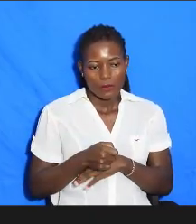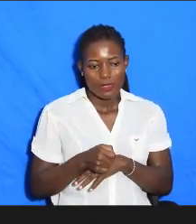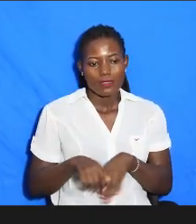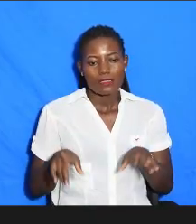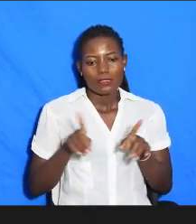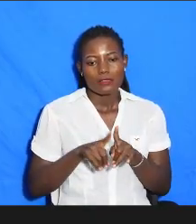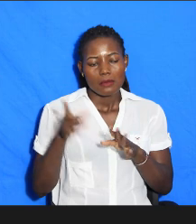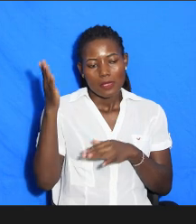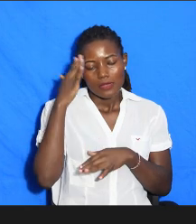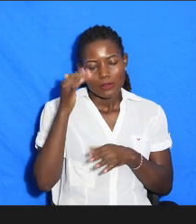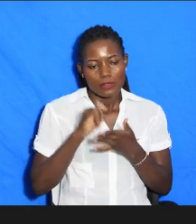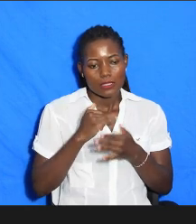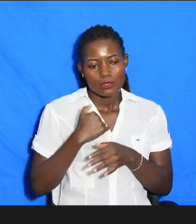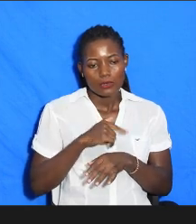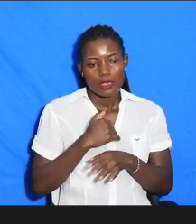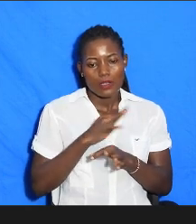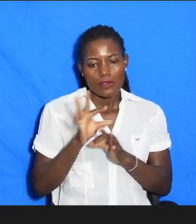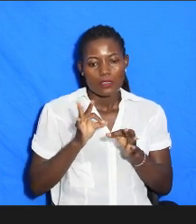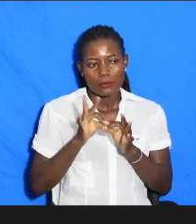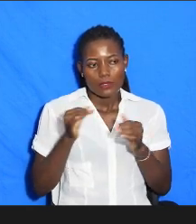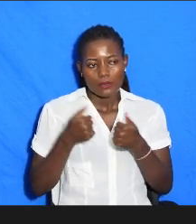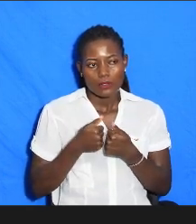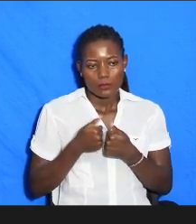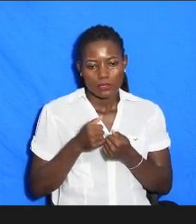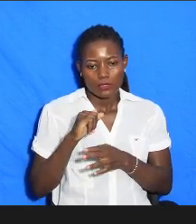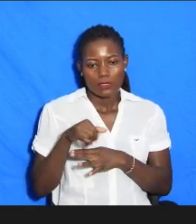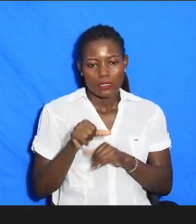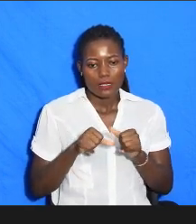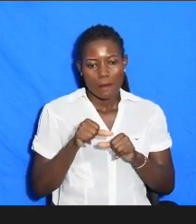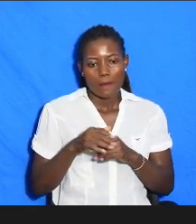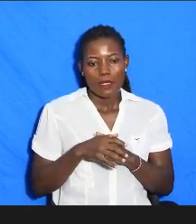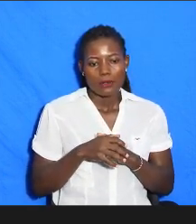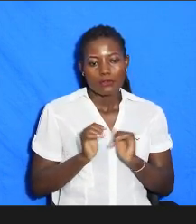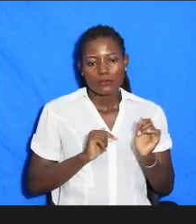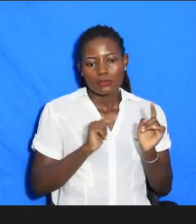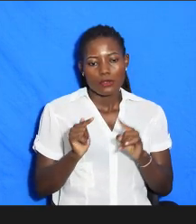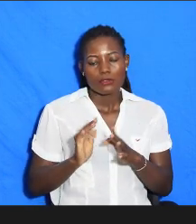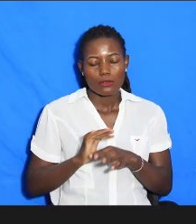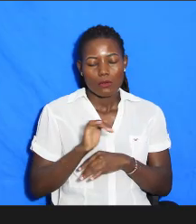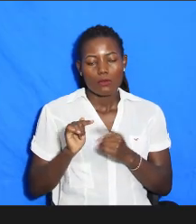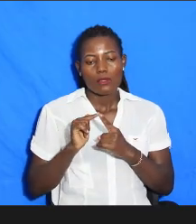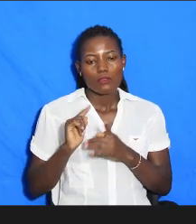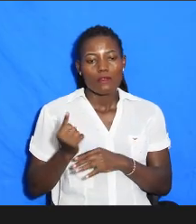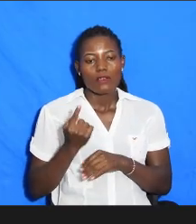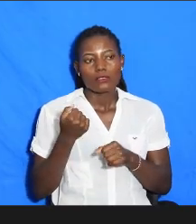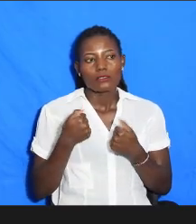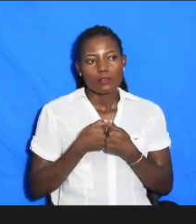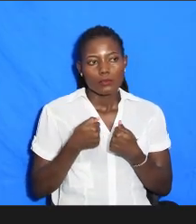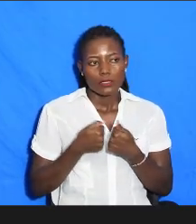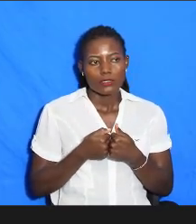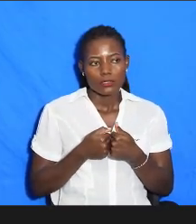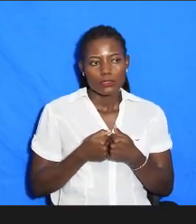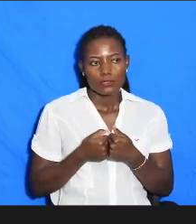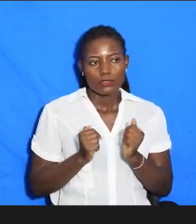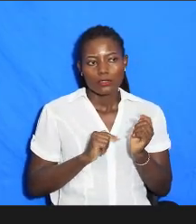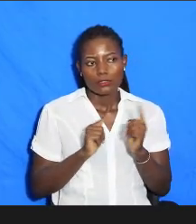there's a specific race that we're looking up to. So it's just a matter of us is just to step in, especially on your first race, is to step in and kind of